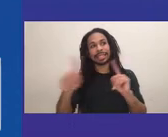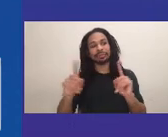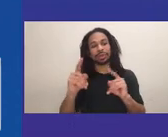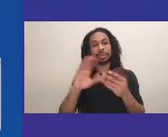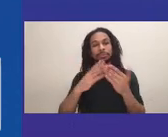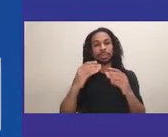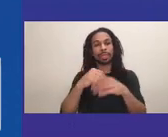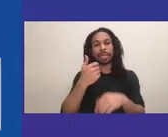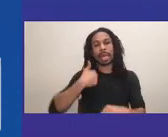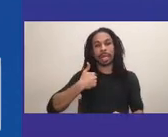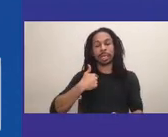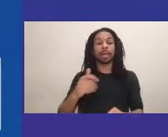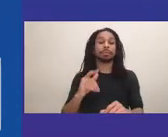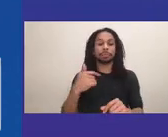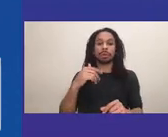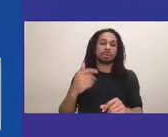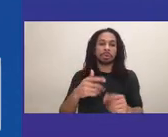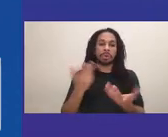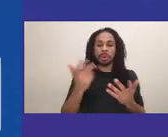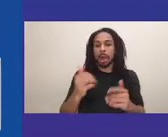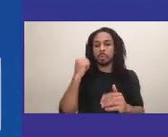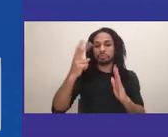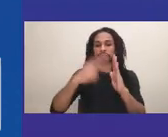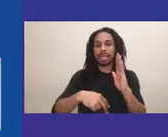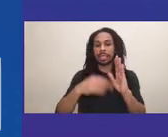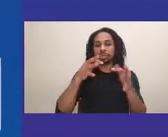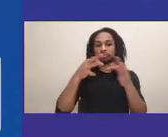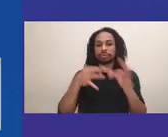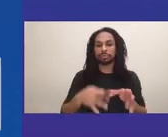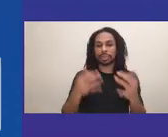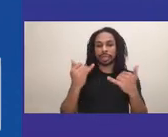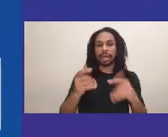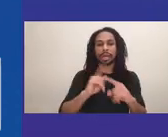you her description, but I'll let you all read it here.